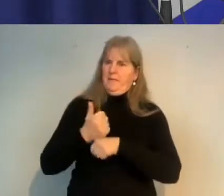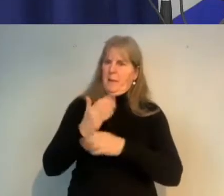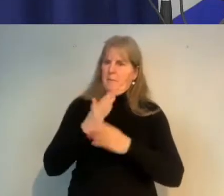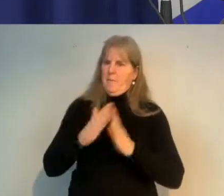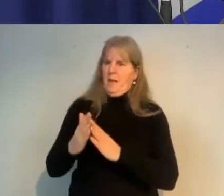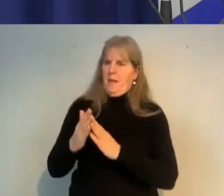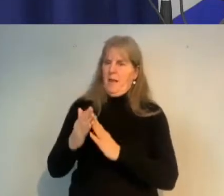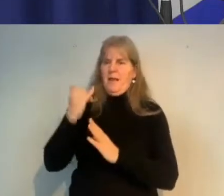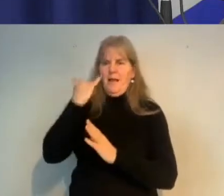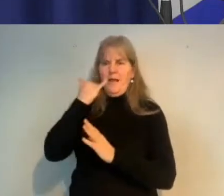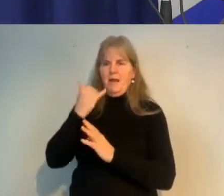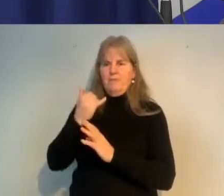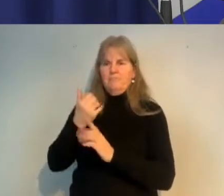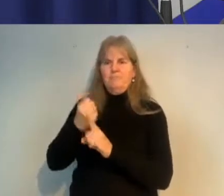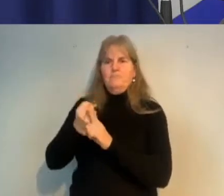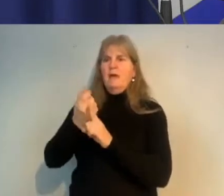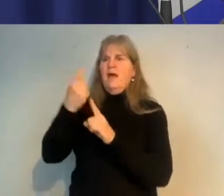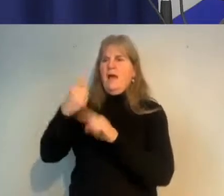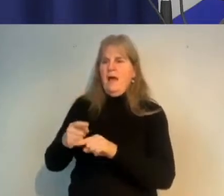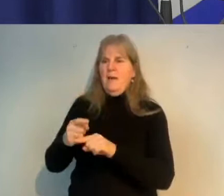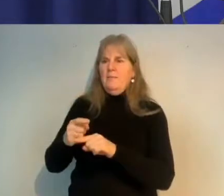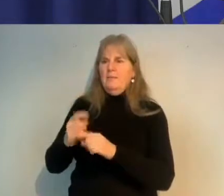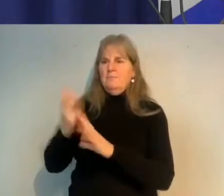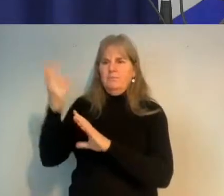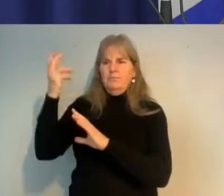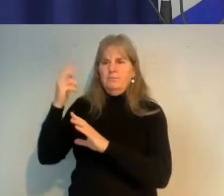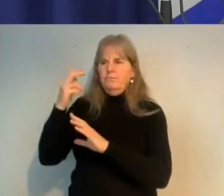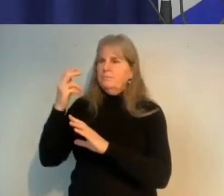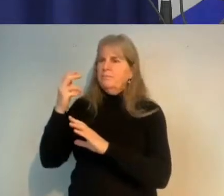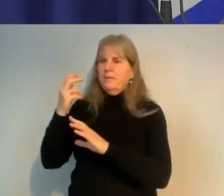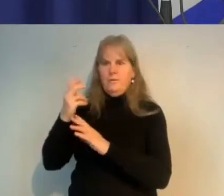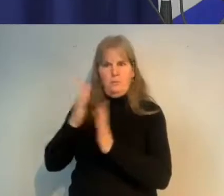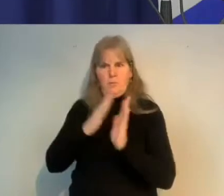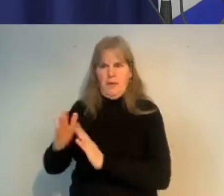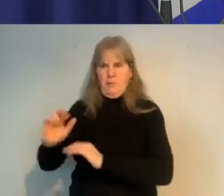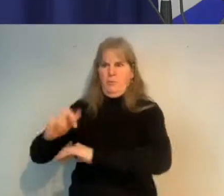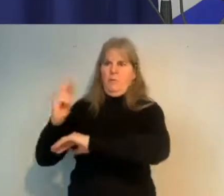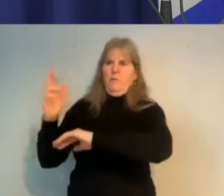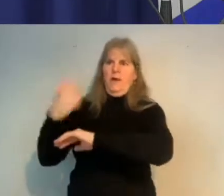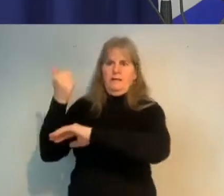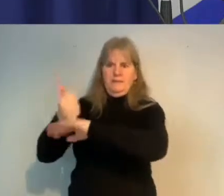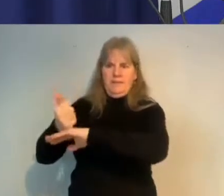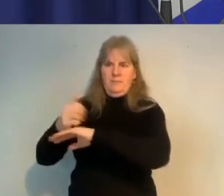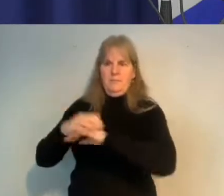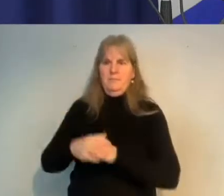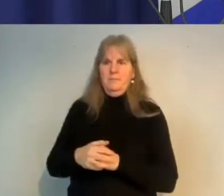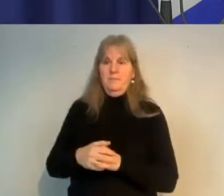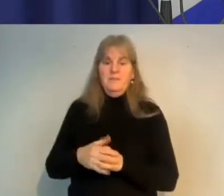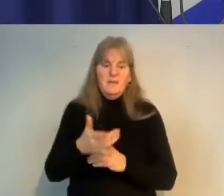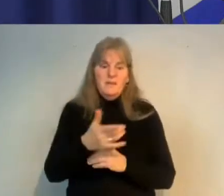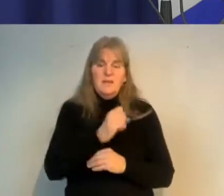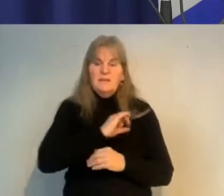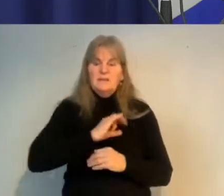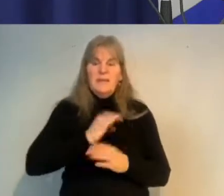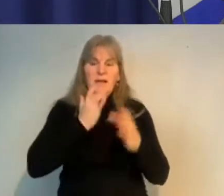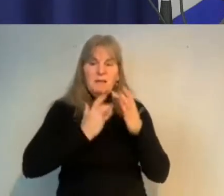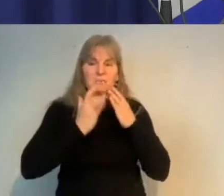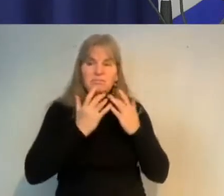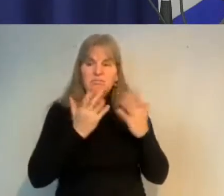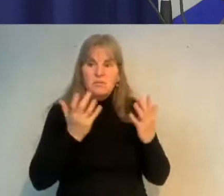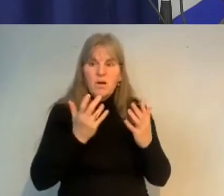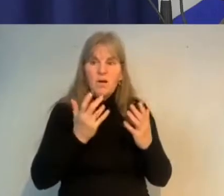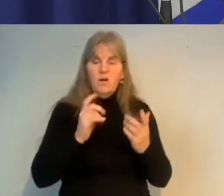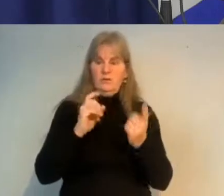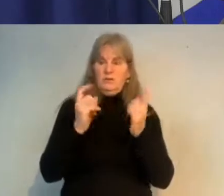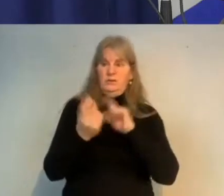we normally expect them to. When fewer people are in the workplace or there's a shift in schools or in